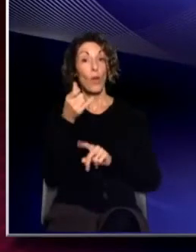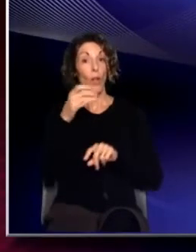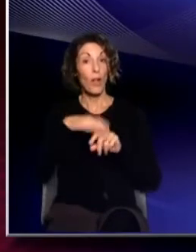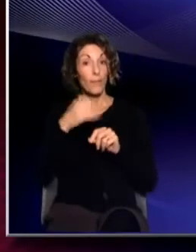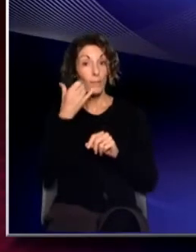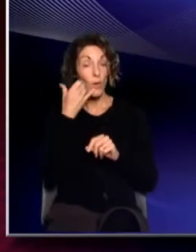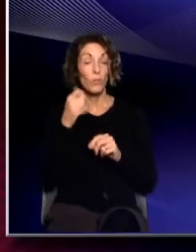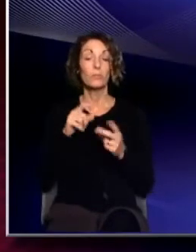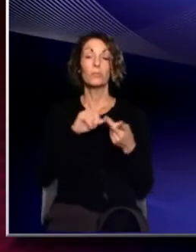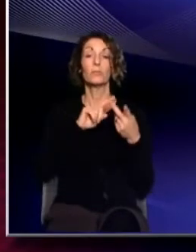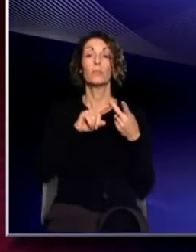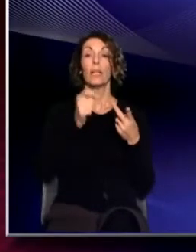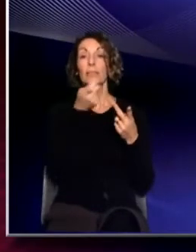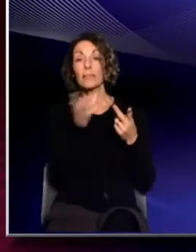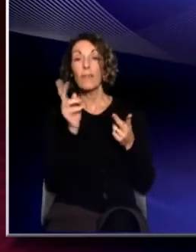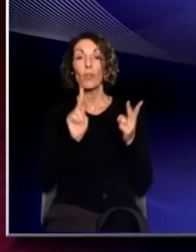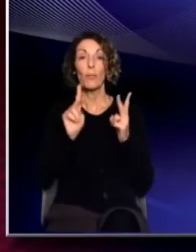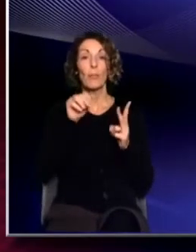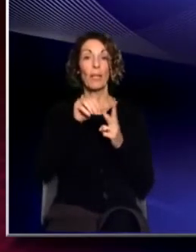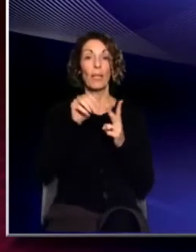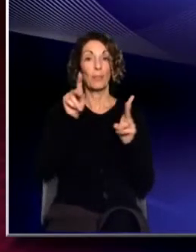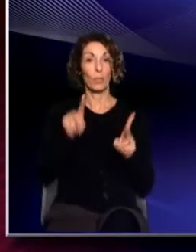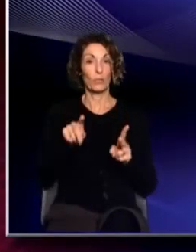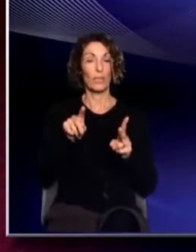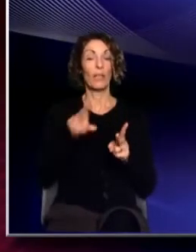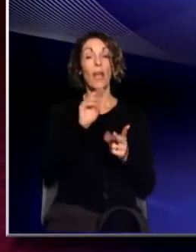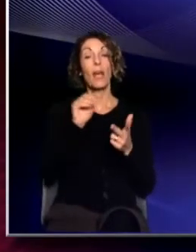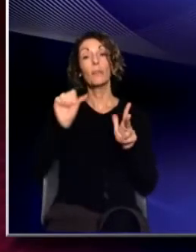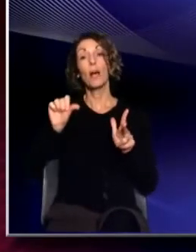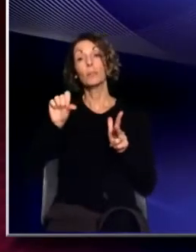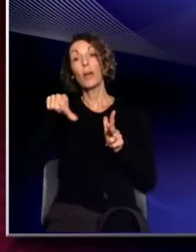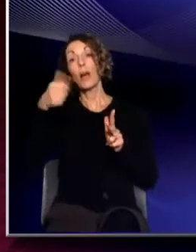in person, and possibly others participating through